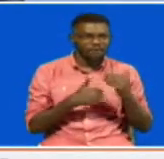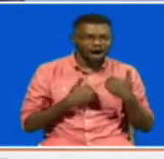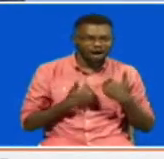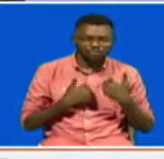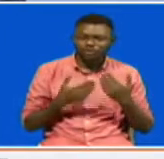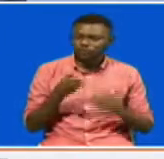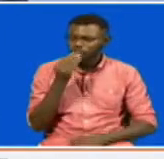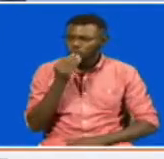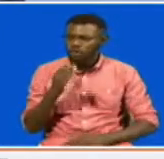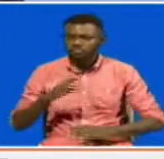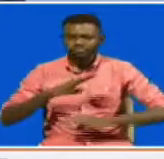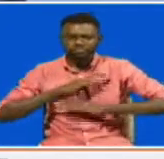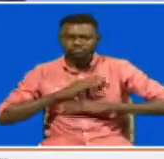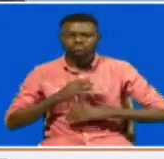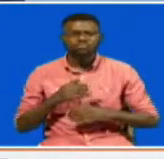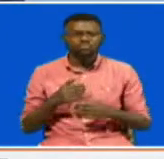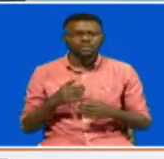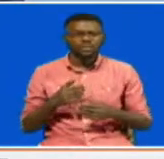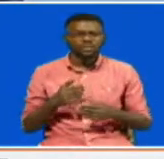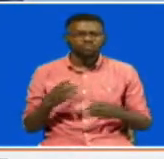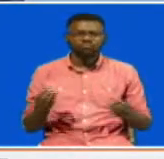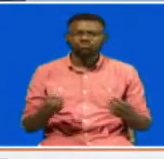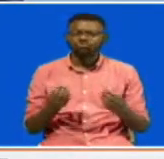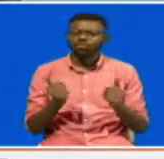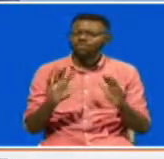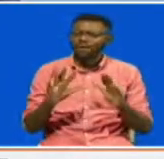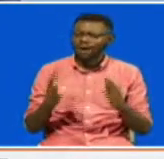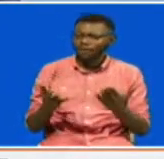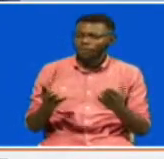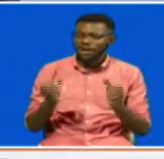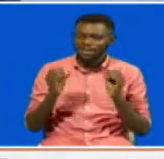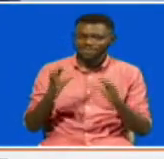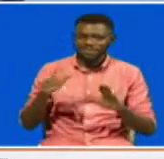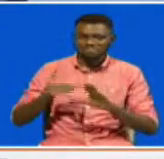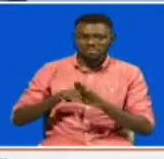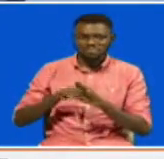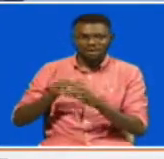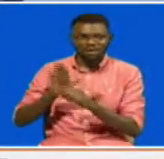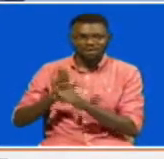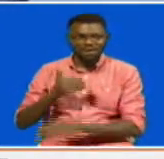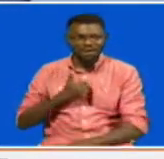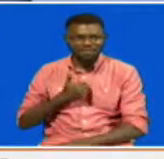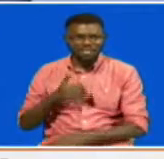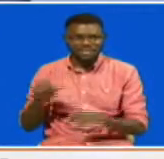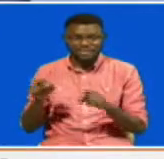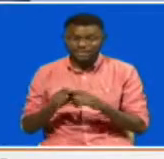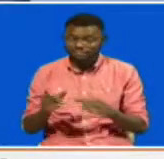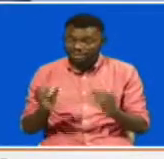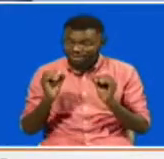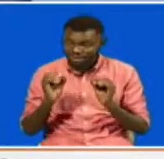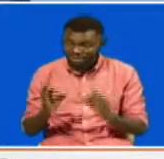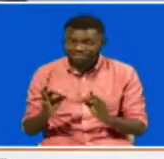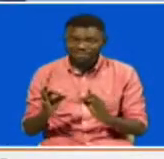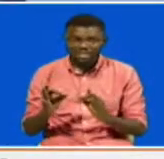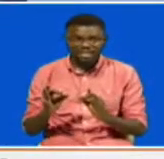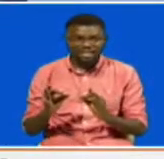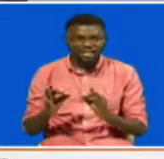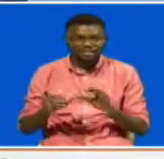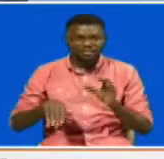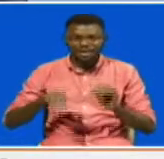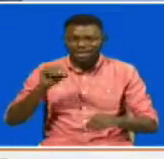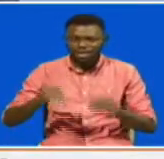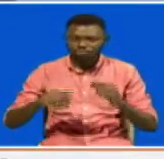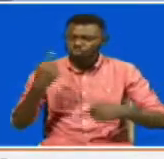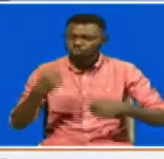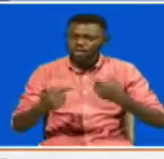security. All these can only be handled if we have a super majority and if we seek and have an assured re-election for our